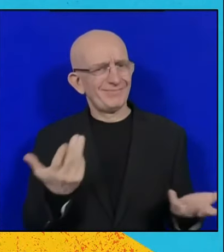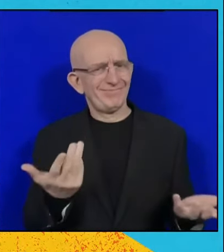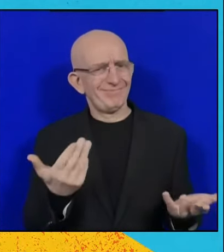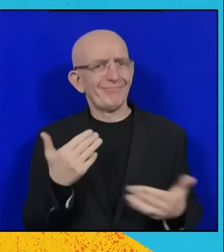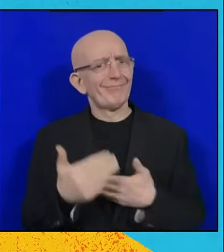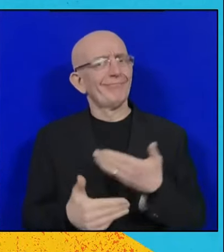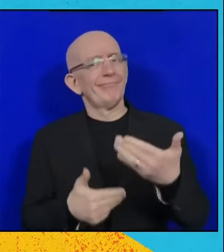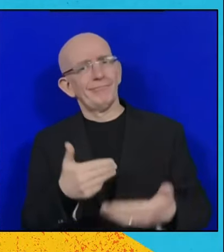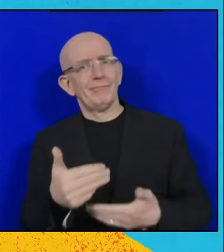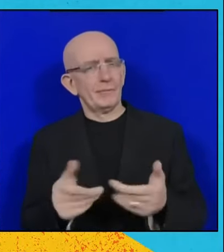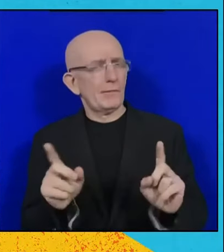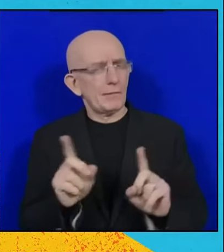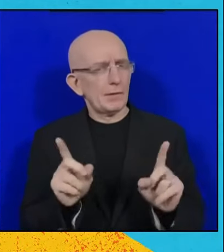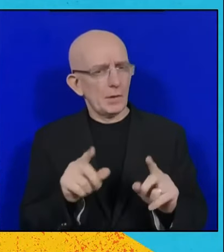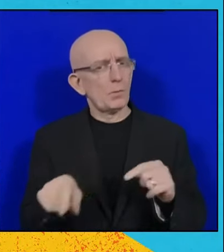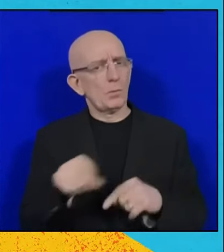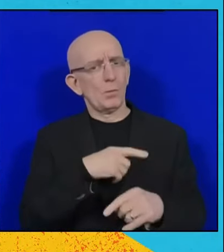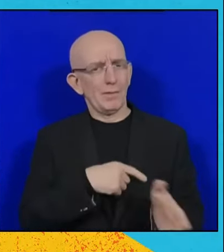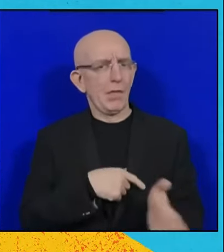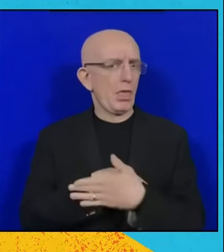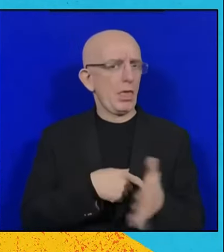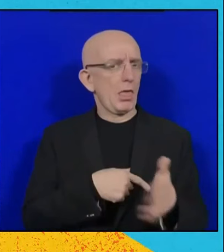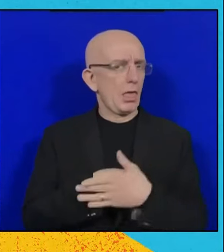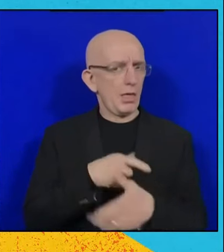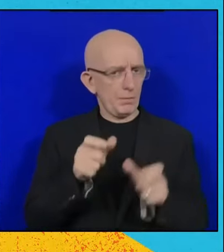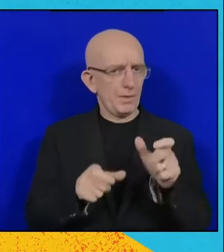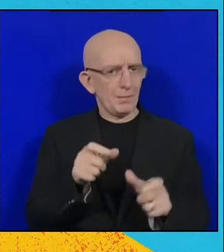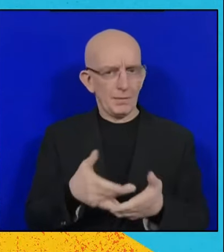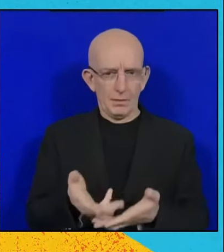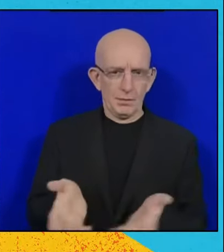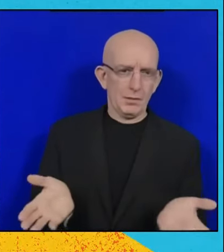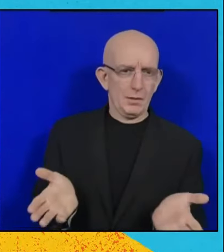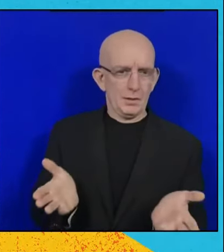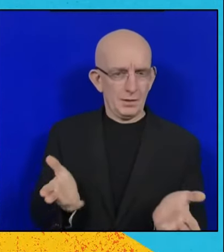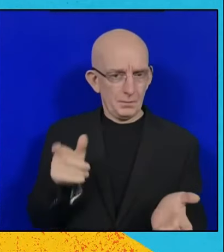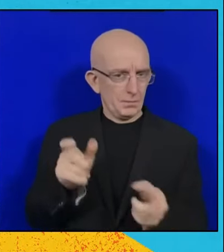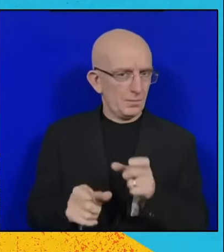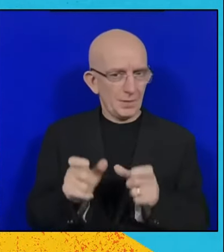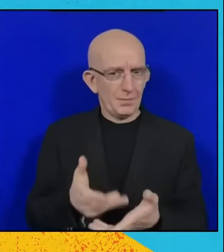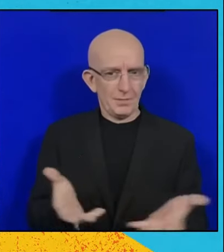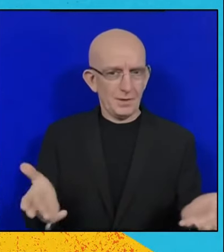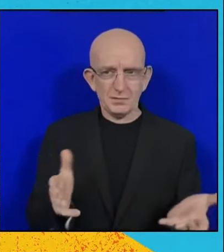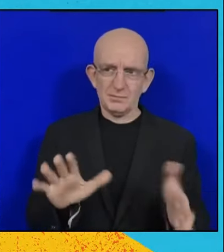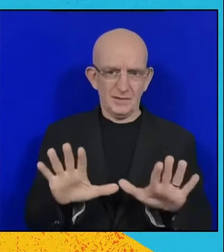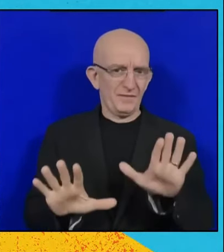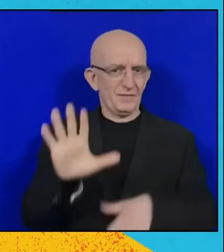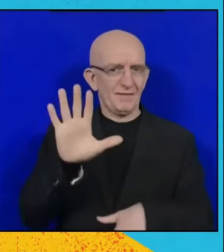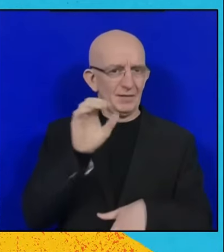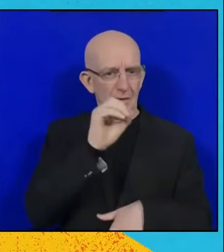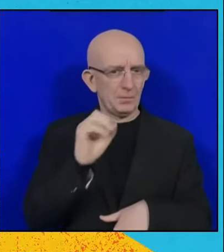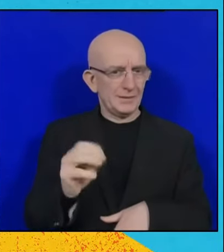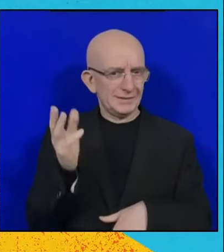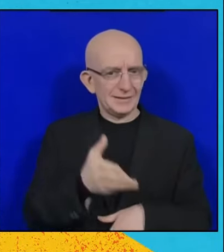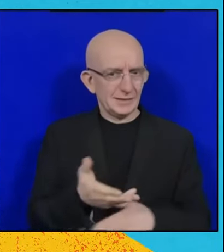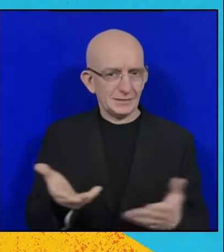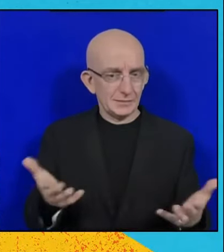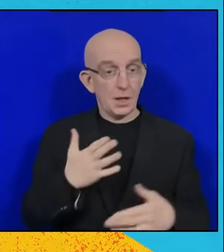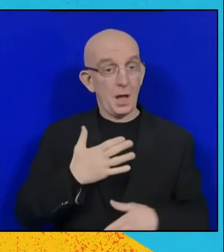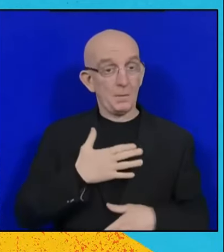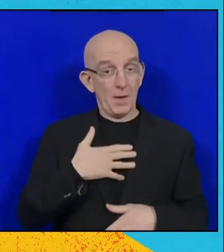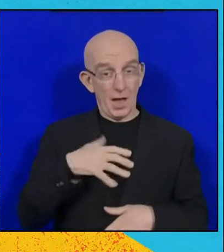country, just the 50% of the population with disabilities have finished school, and just